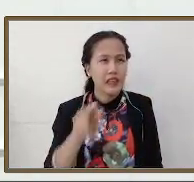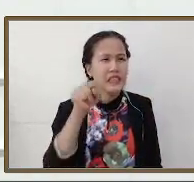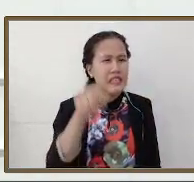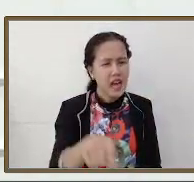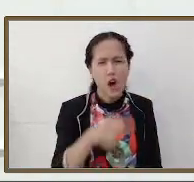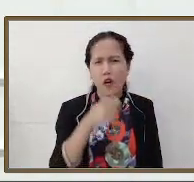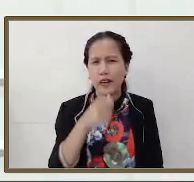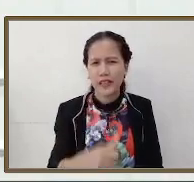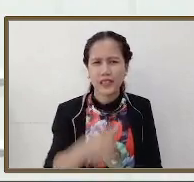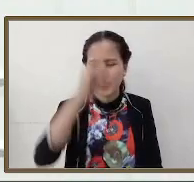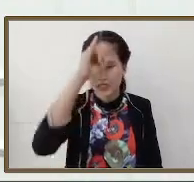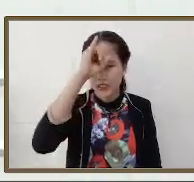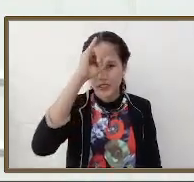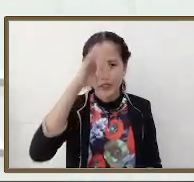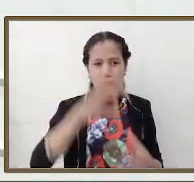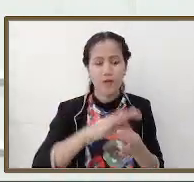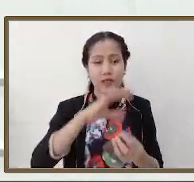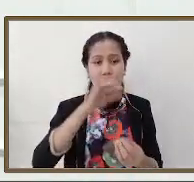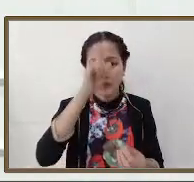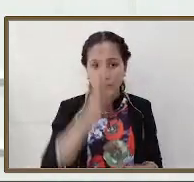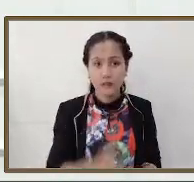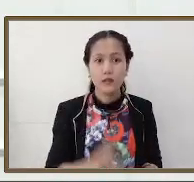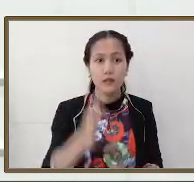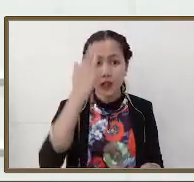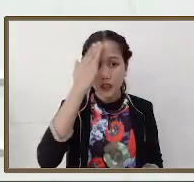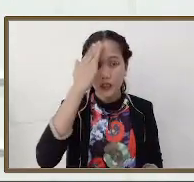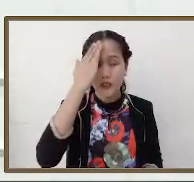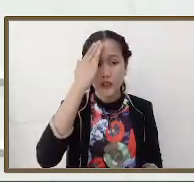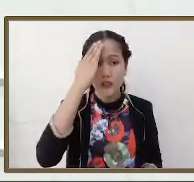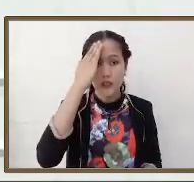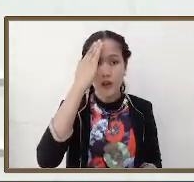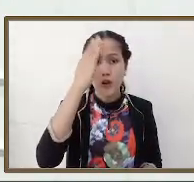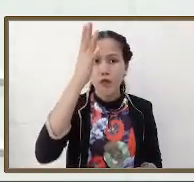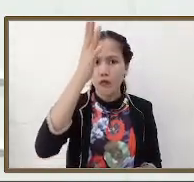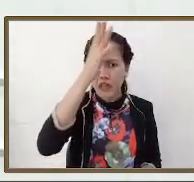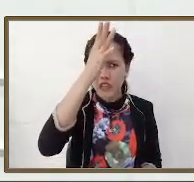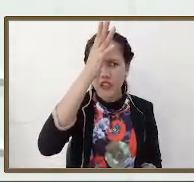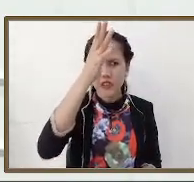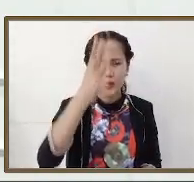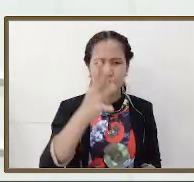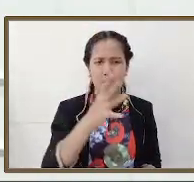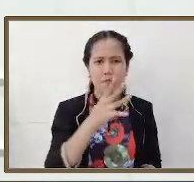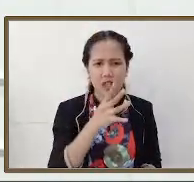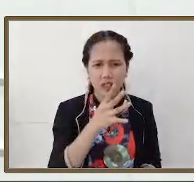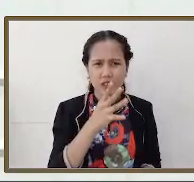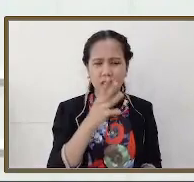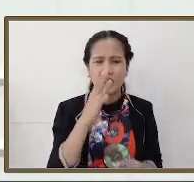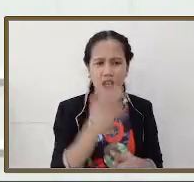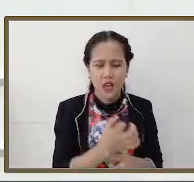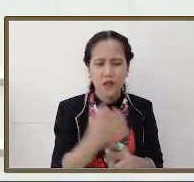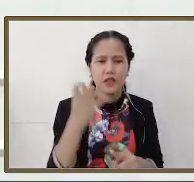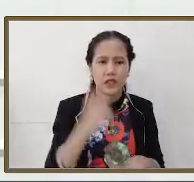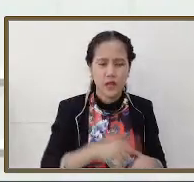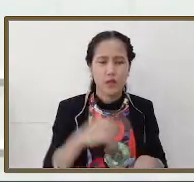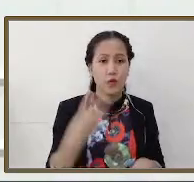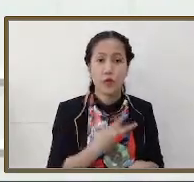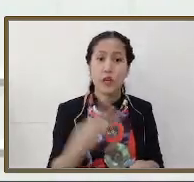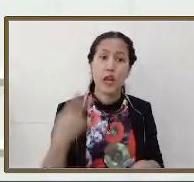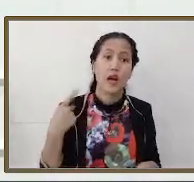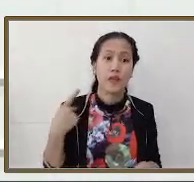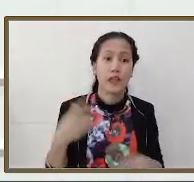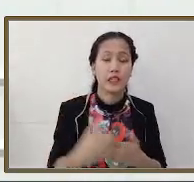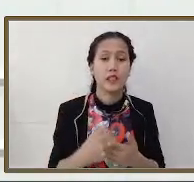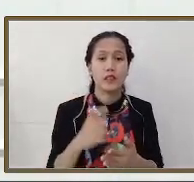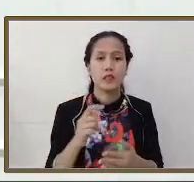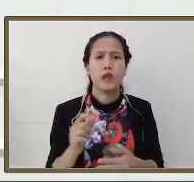of God's knowledge. Fathers, mothers, every time we have the Baptist on Tuesday and Friday episode, every time we have our